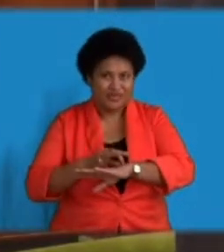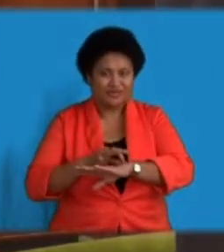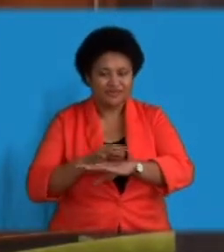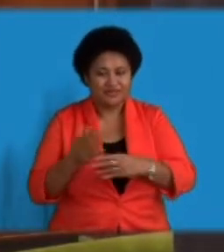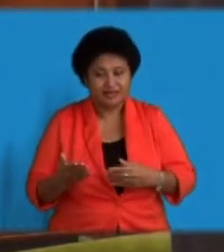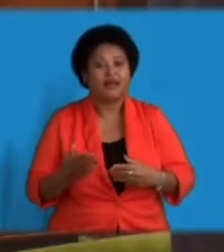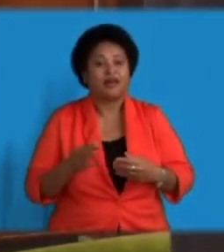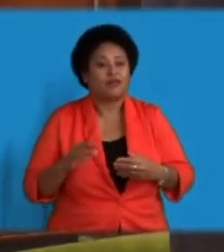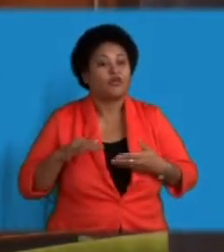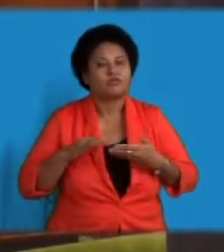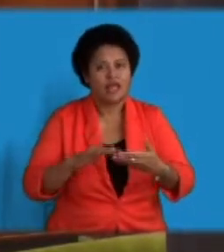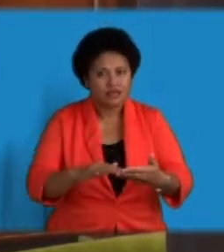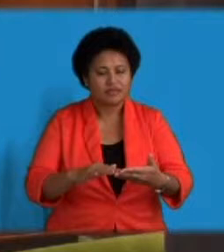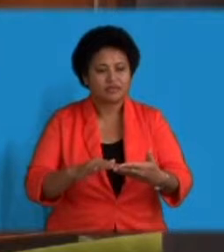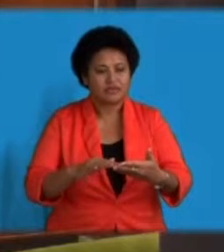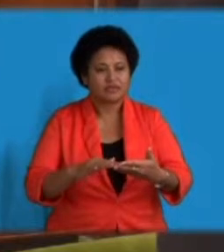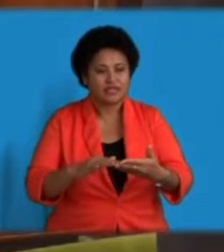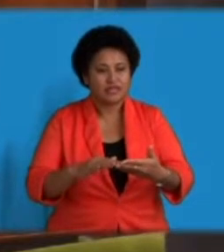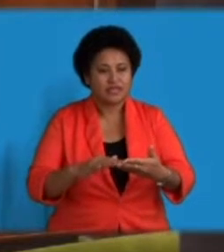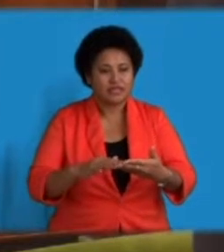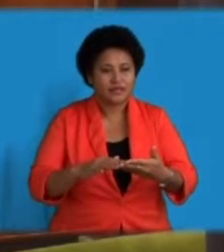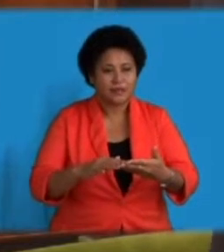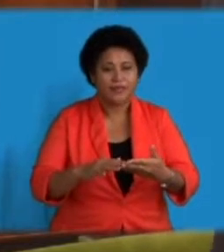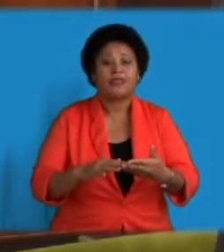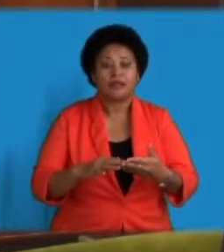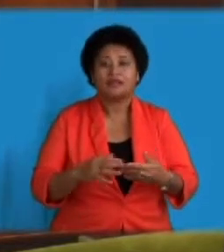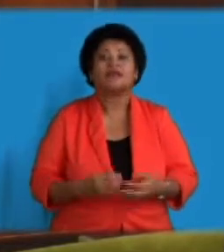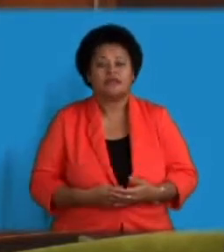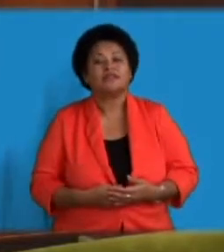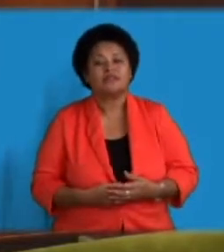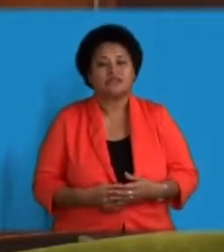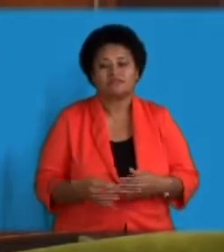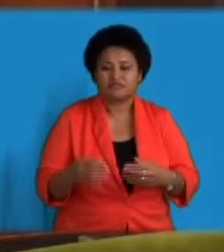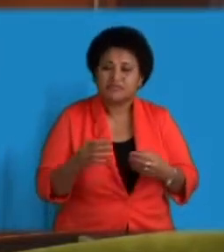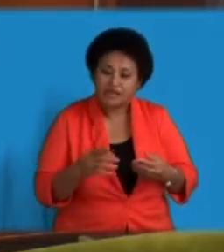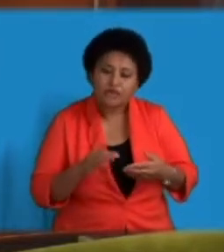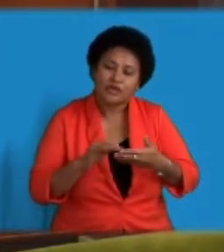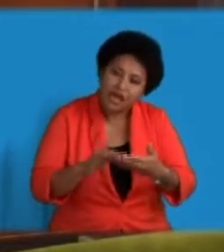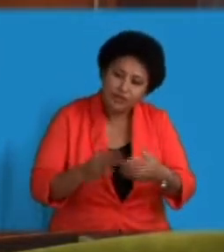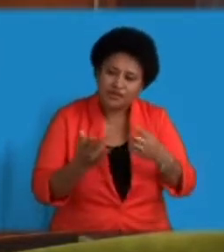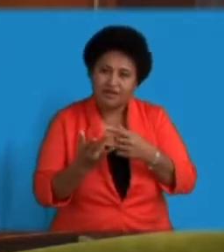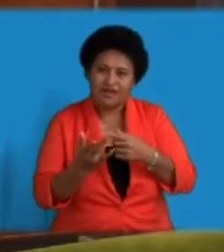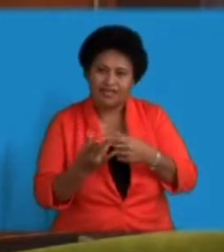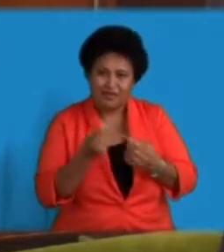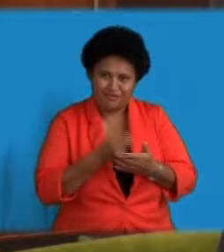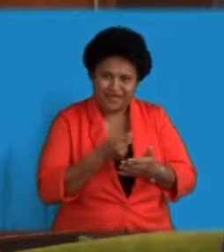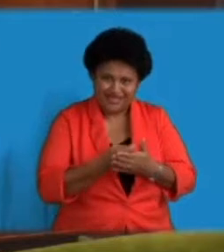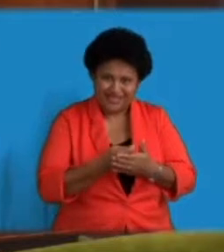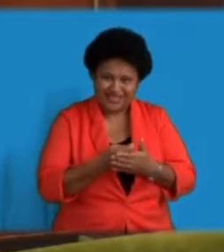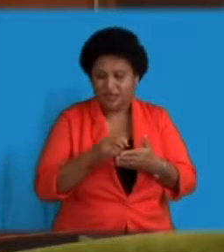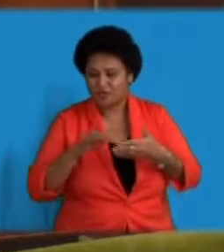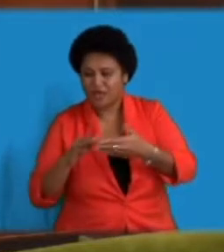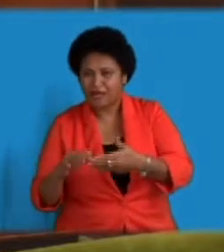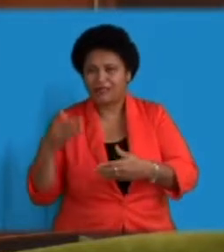hospitals and in keeping with all other publicly funded health services are allocated in line with the clinical needs